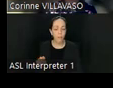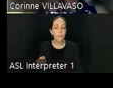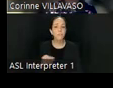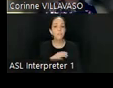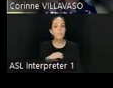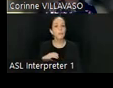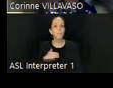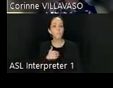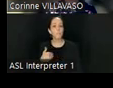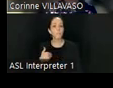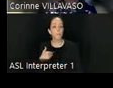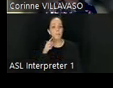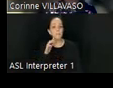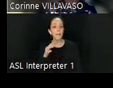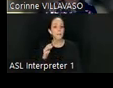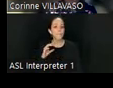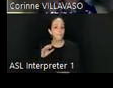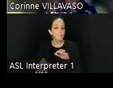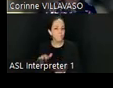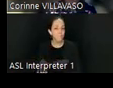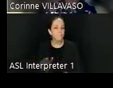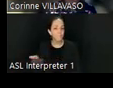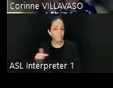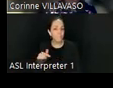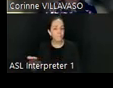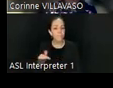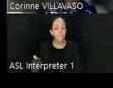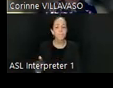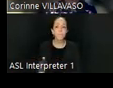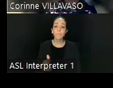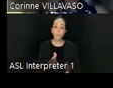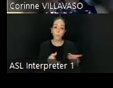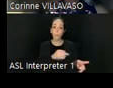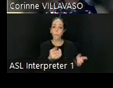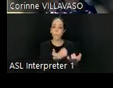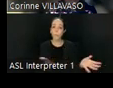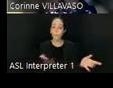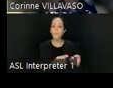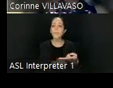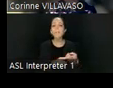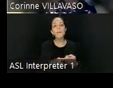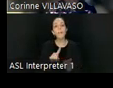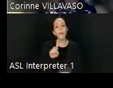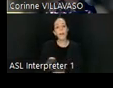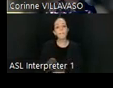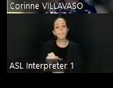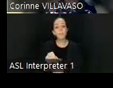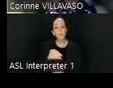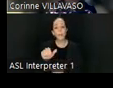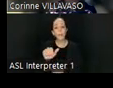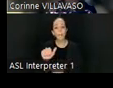of the public will be able to ask questions using the Zoom's Q&A feature. As the commissioners